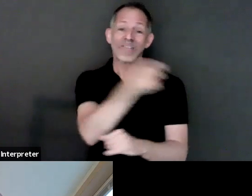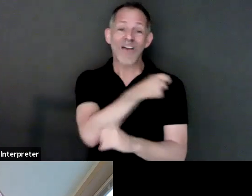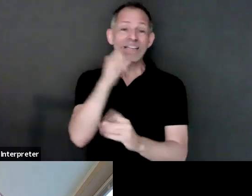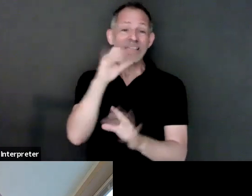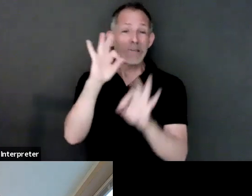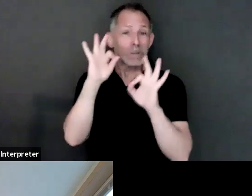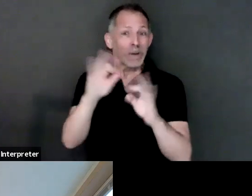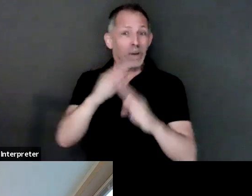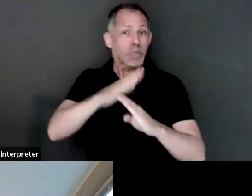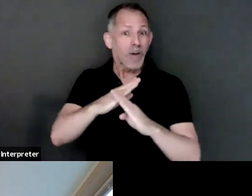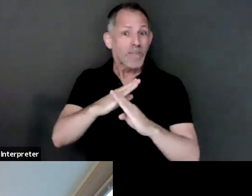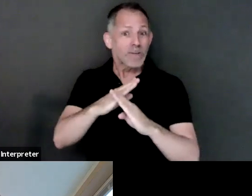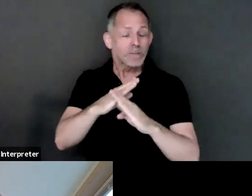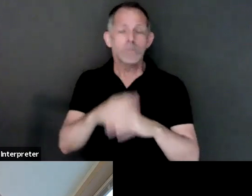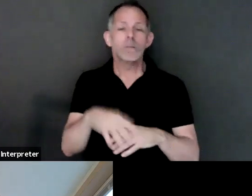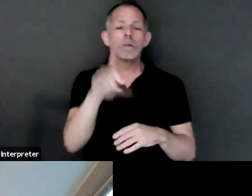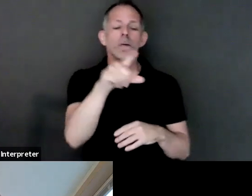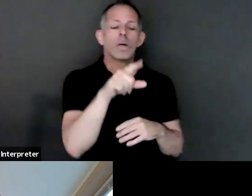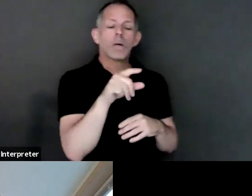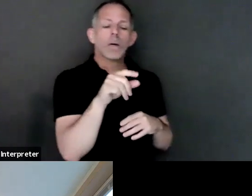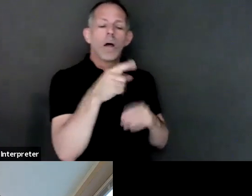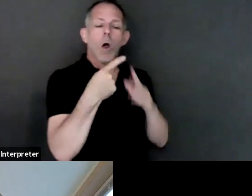preventing infection was greater than